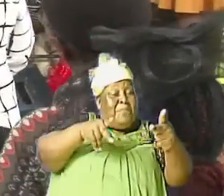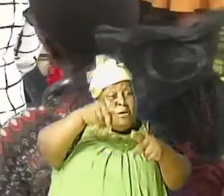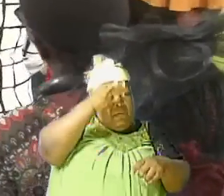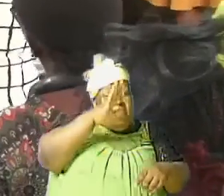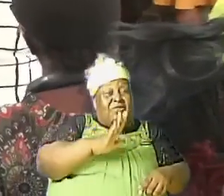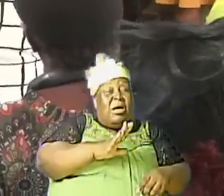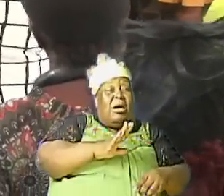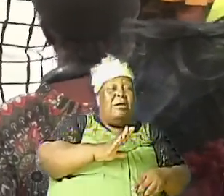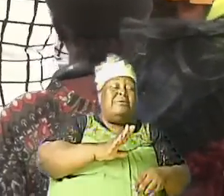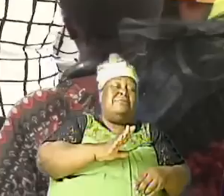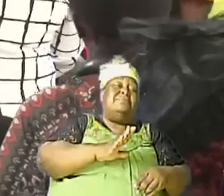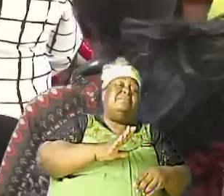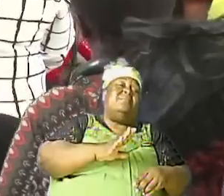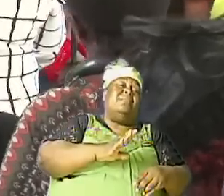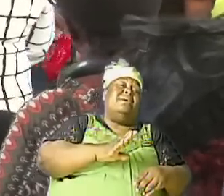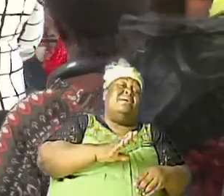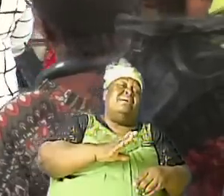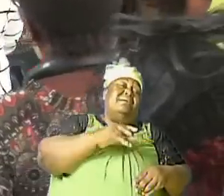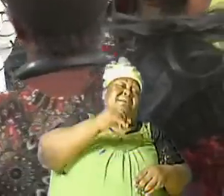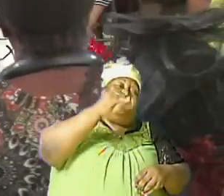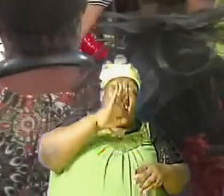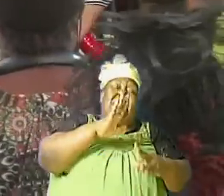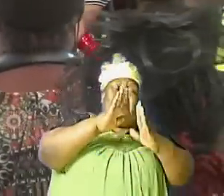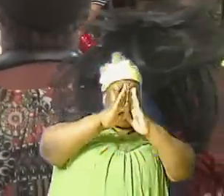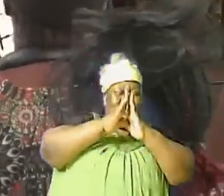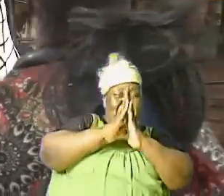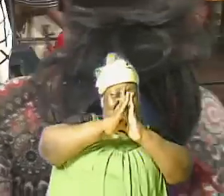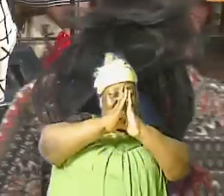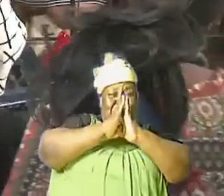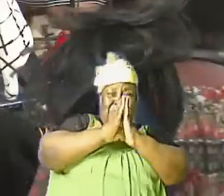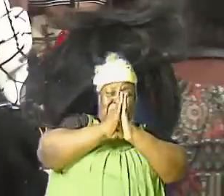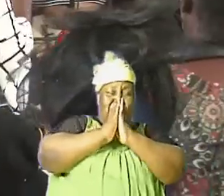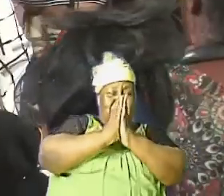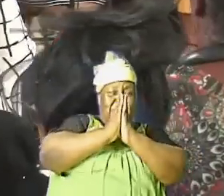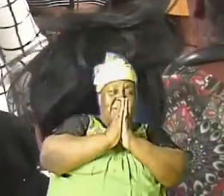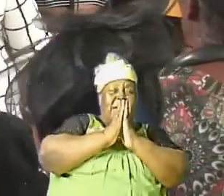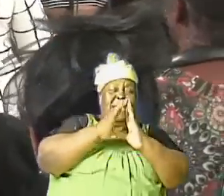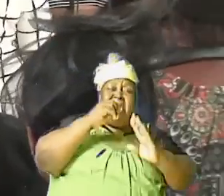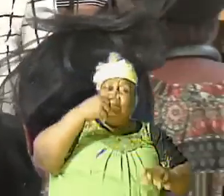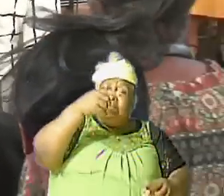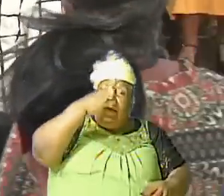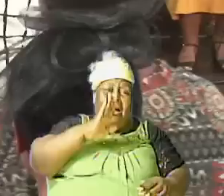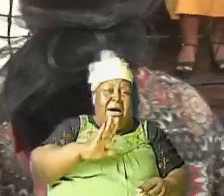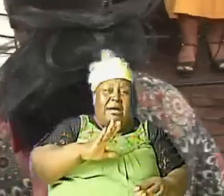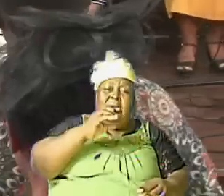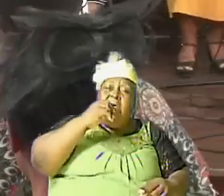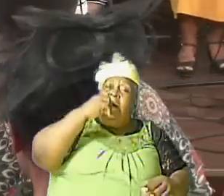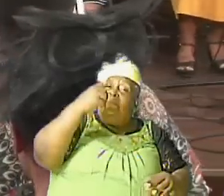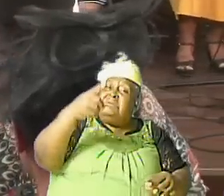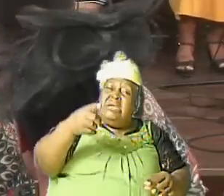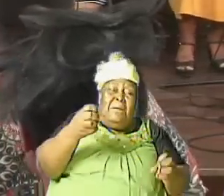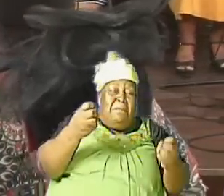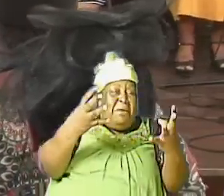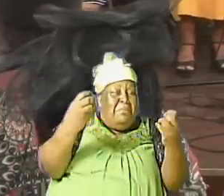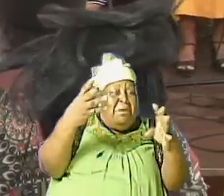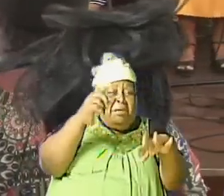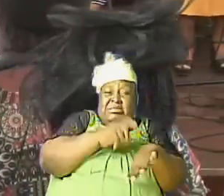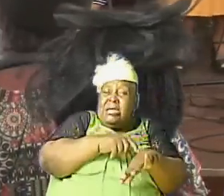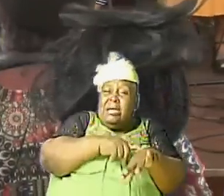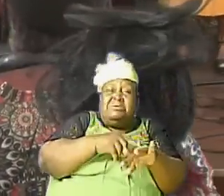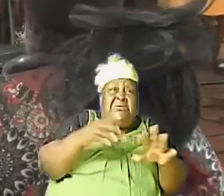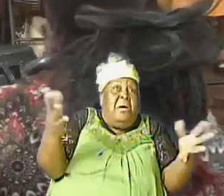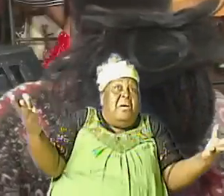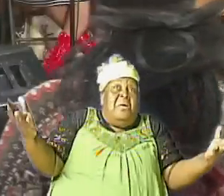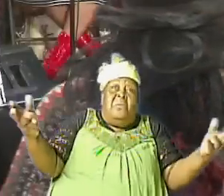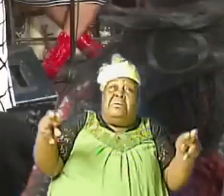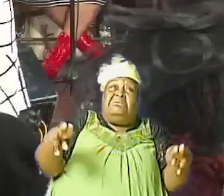tired? You're saying, God, you're praying. I mean, you're praying and you're saying, God, I know I'm telling you this several times. What is happening? Is